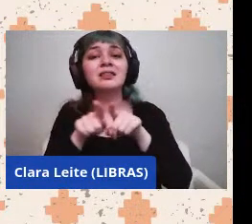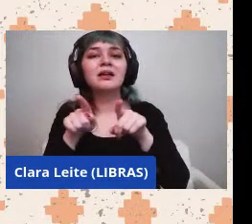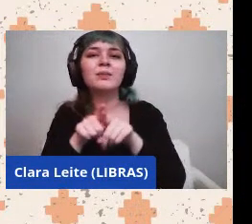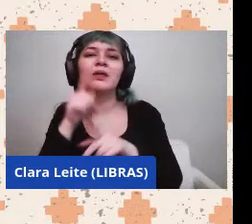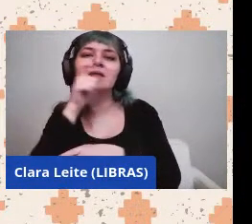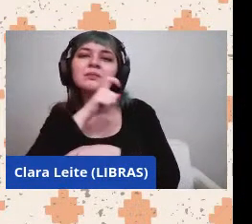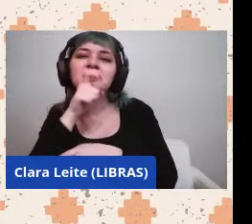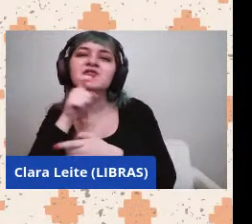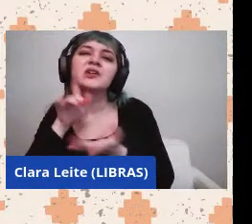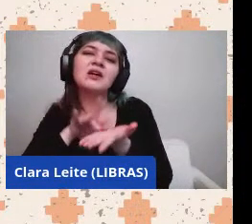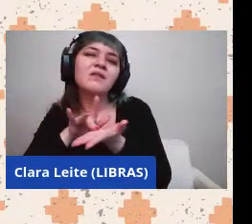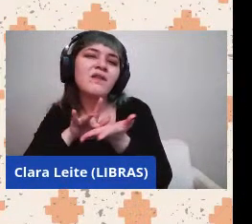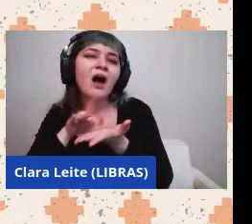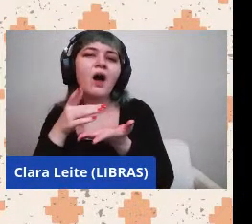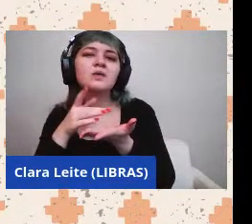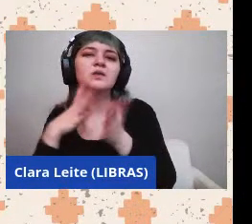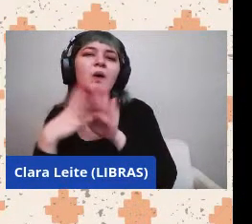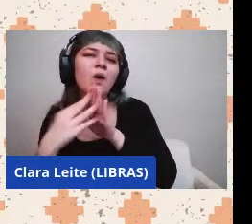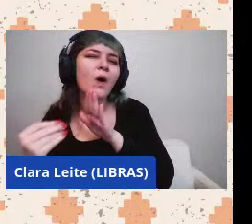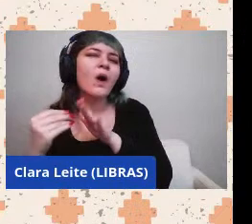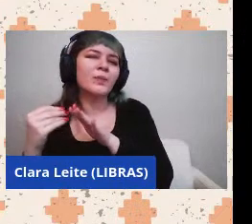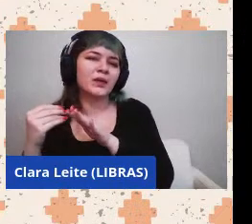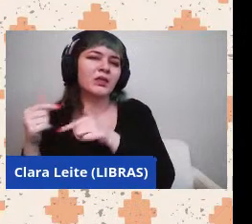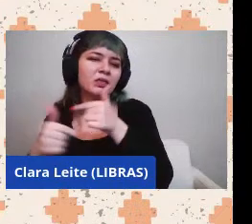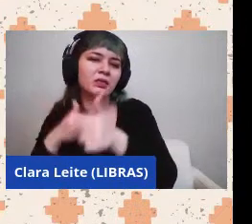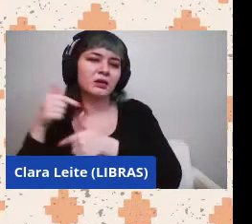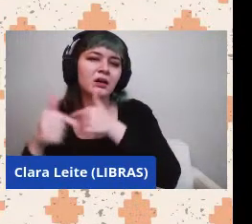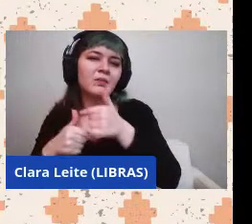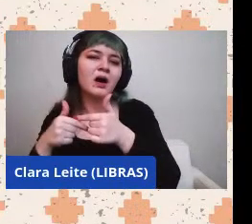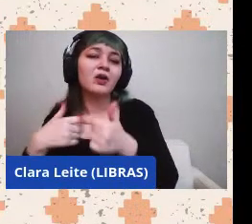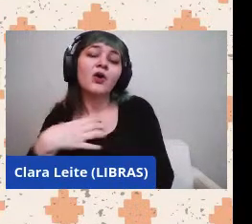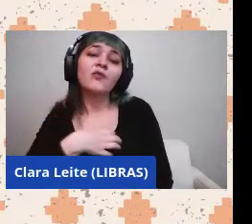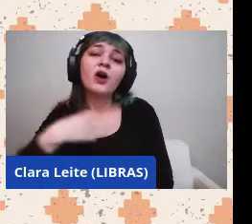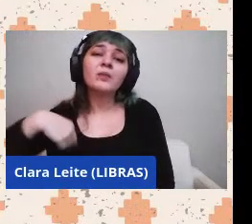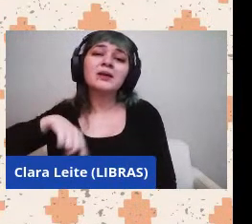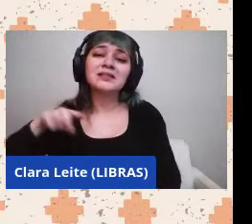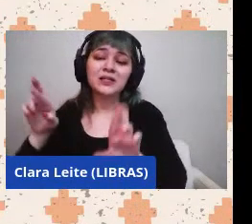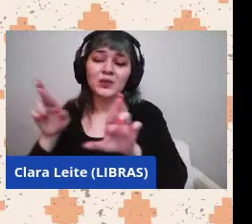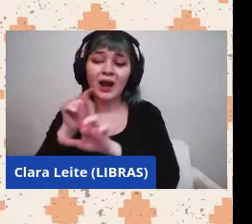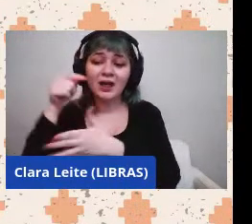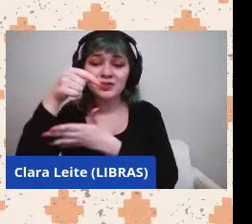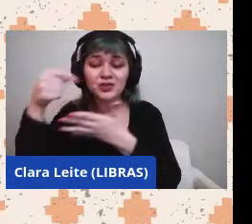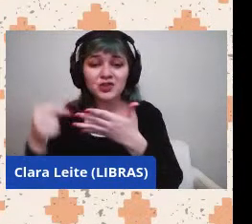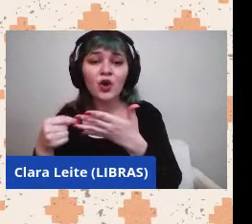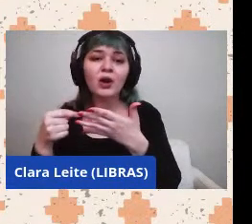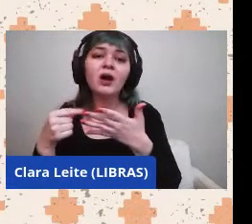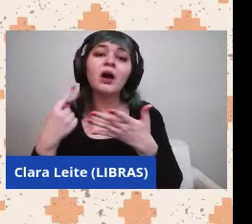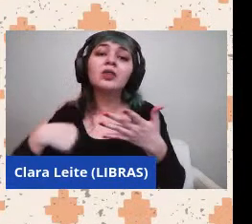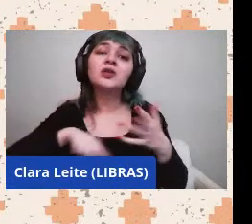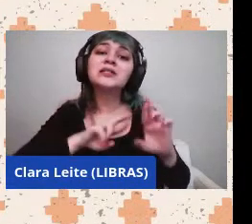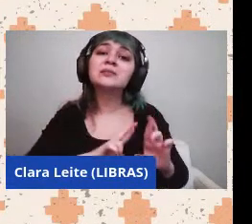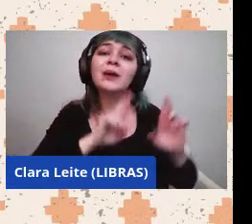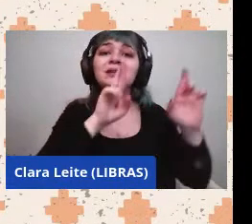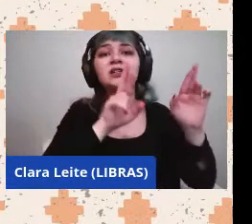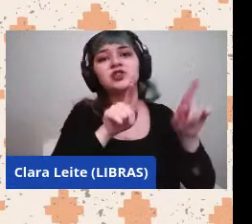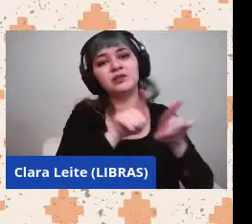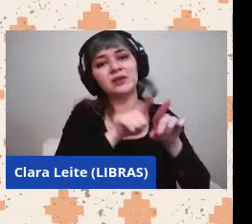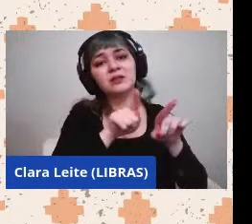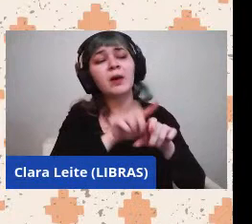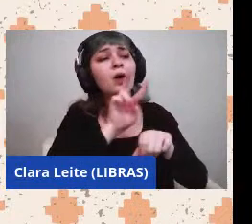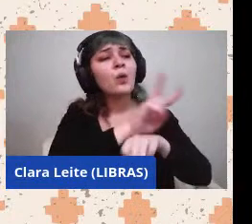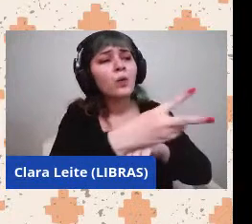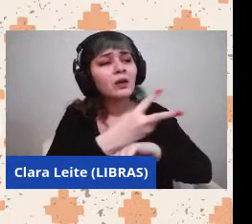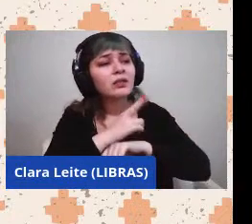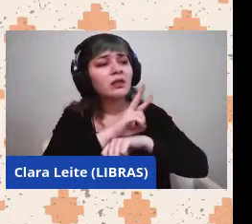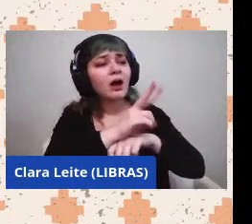fabrication, falsification, and plagiarism, the ways in which we relate to each other and our expectations of mutual caring